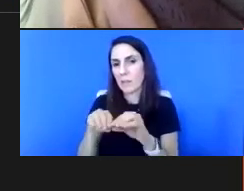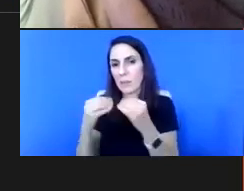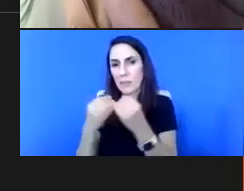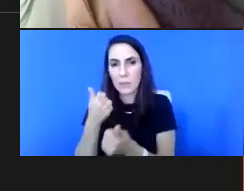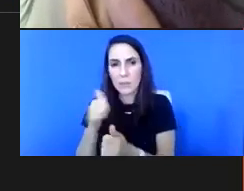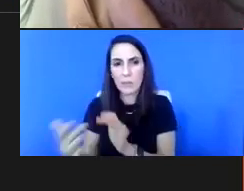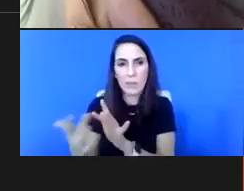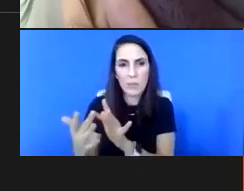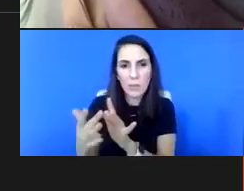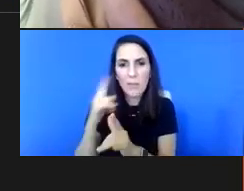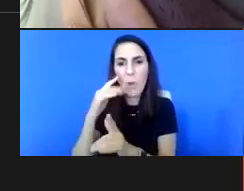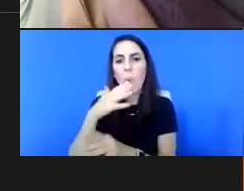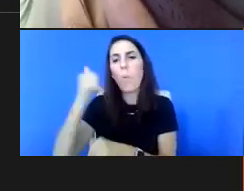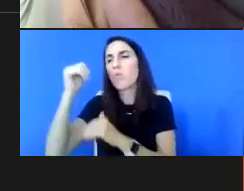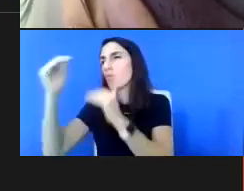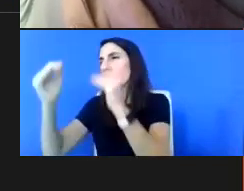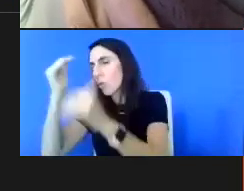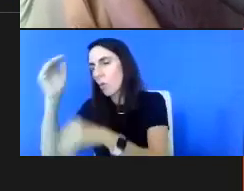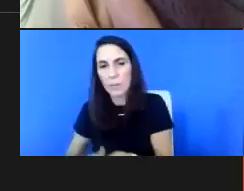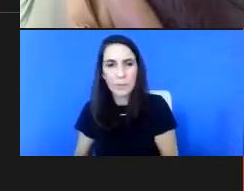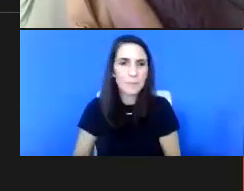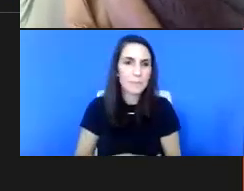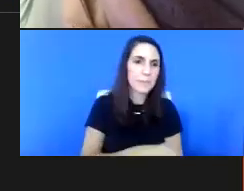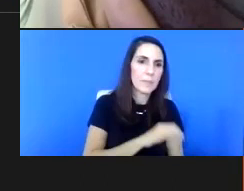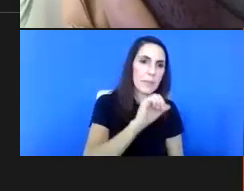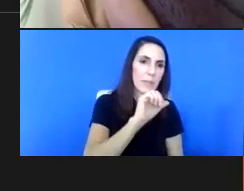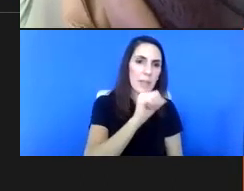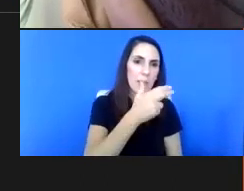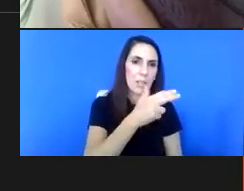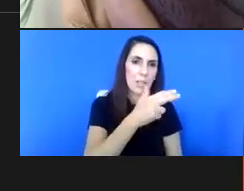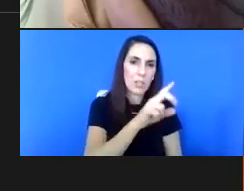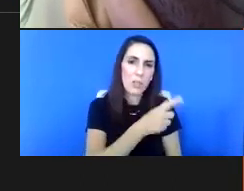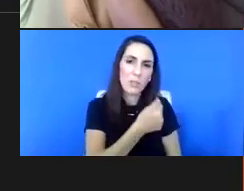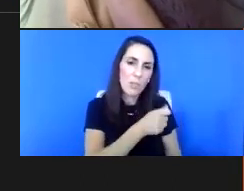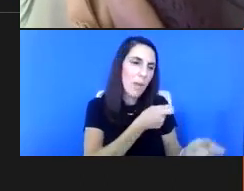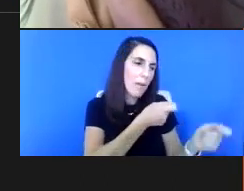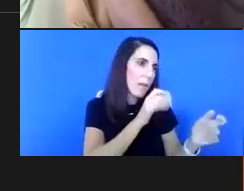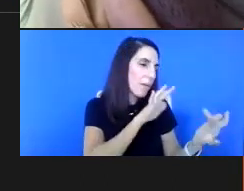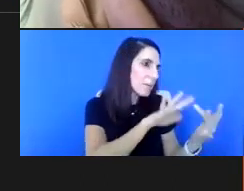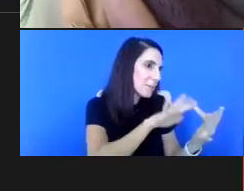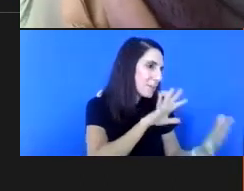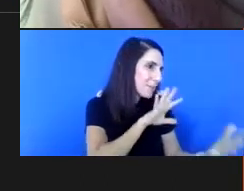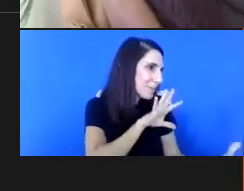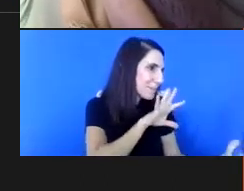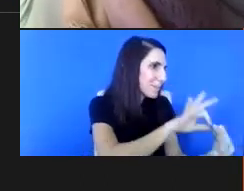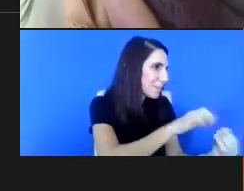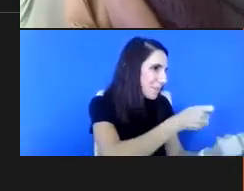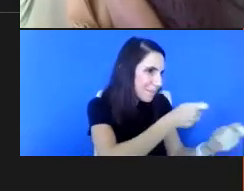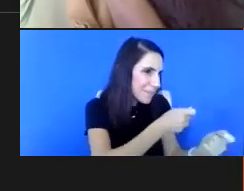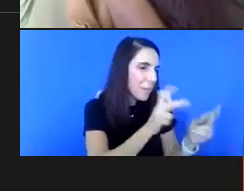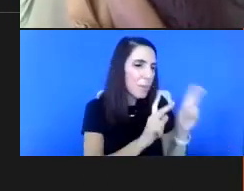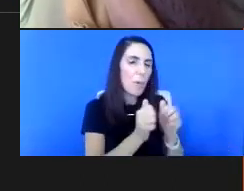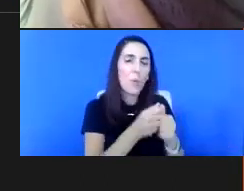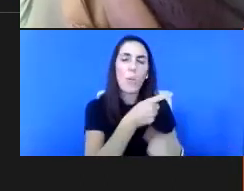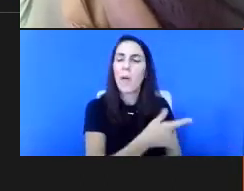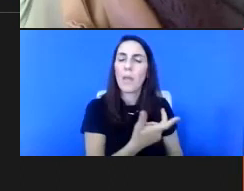it to older adults, and AAHD, our logo on here, which does outreach to people with disabilities. So we're part of